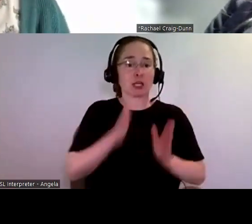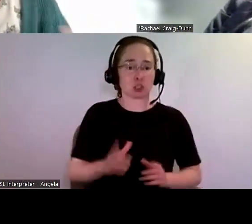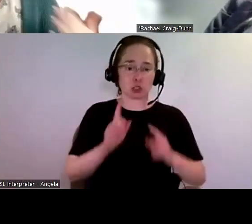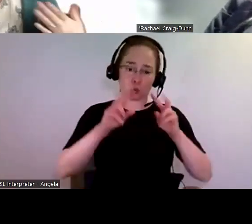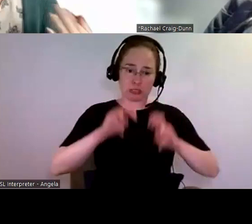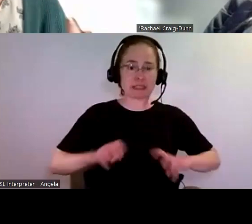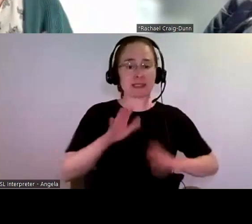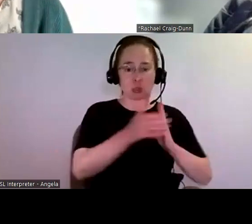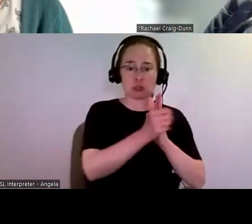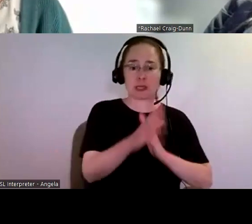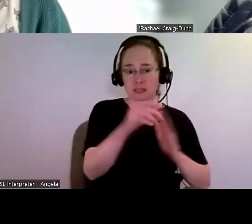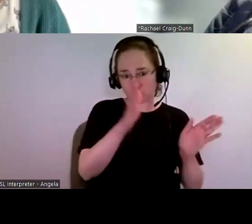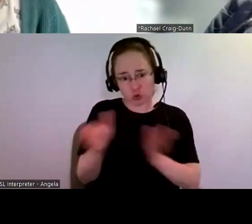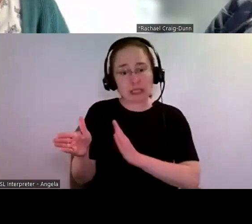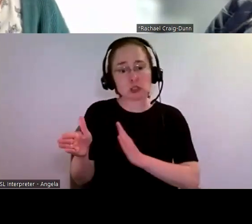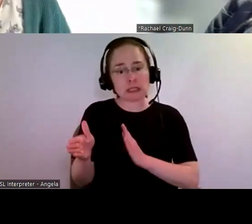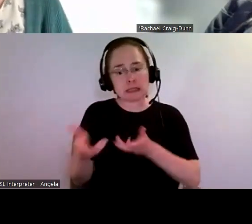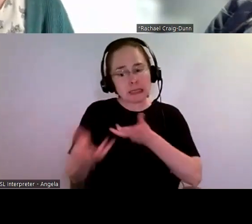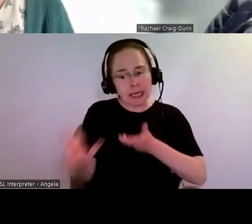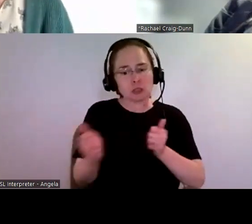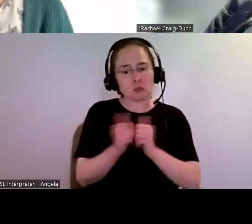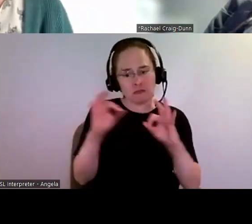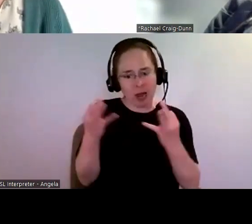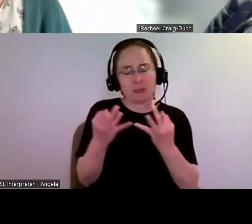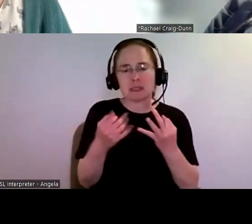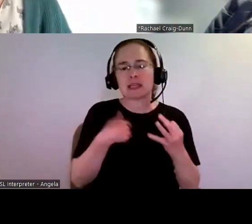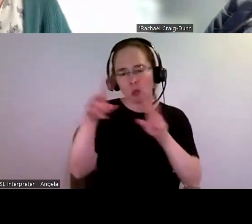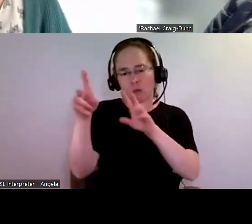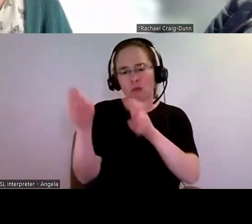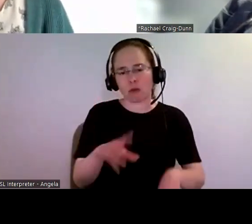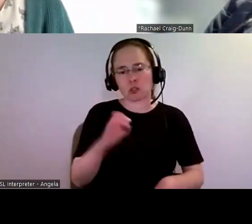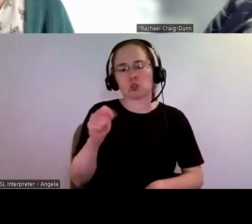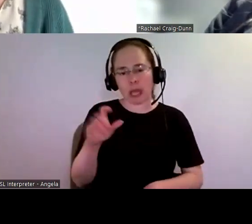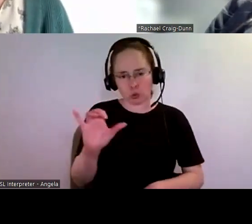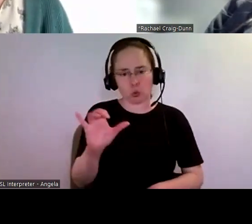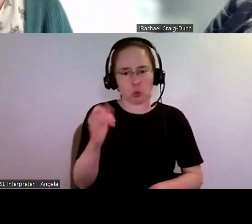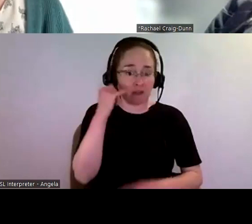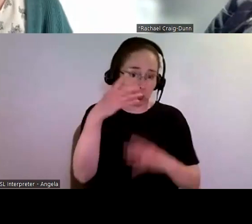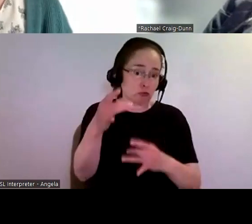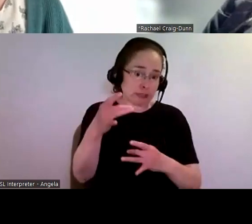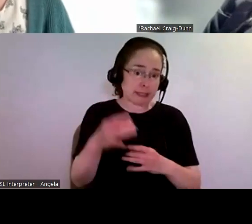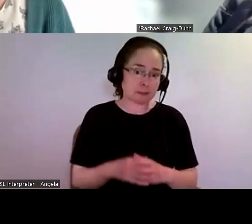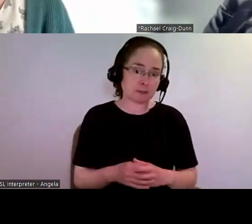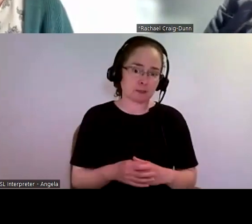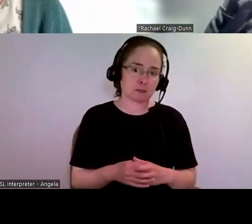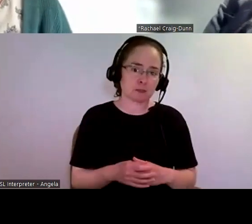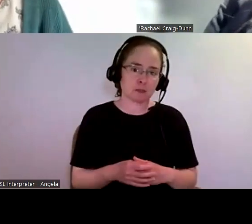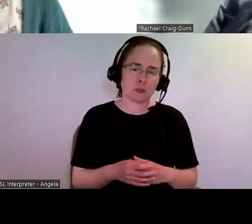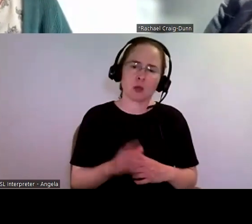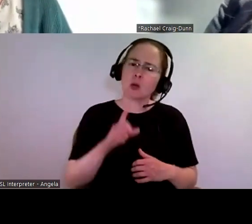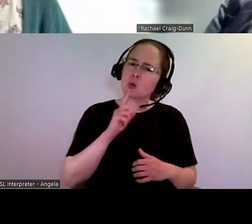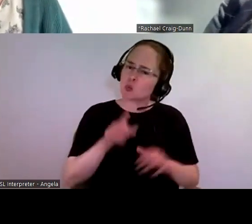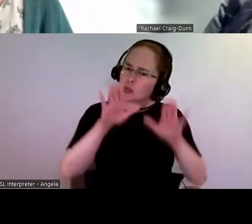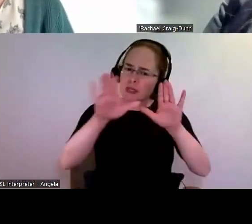their skills and strategies around engaging families. So I'll pop that in the chat too for anyone who's interested. We've gotten some really